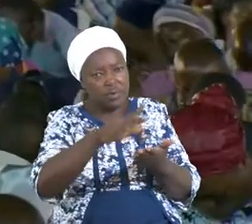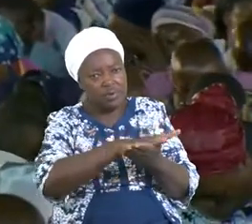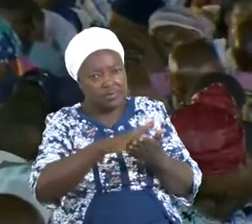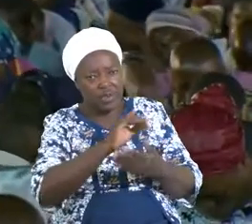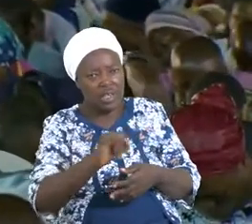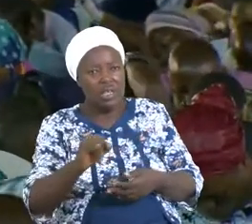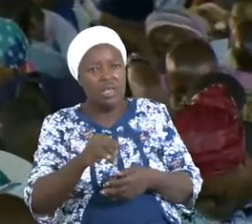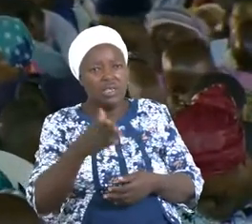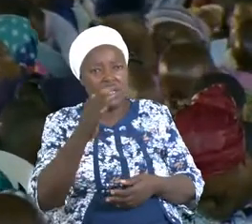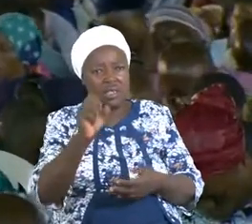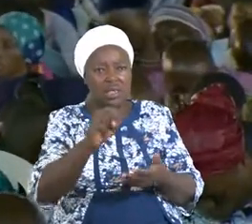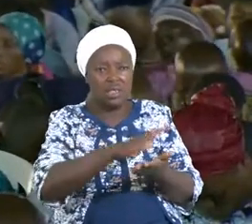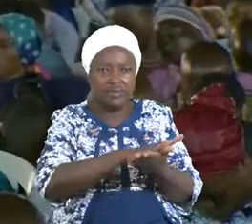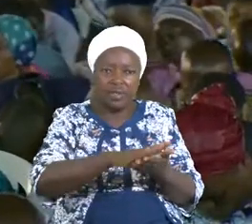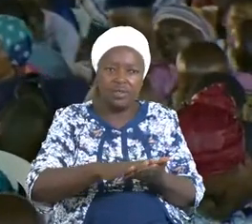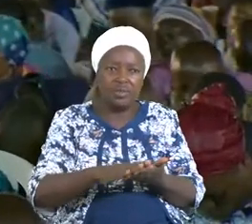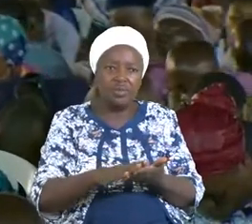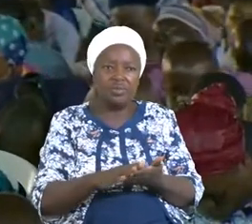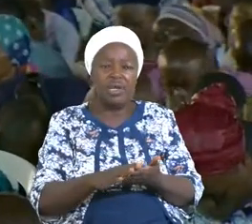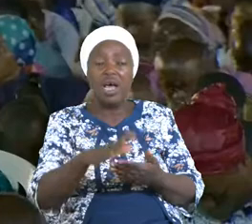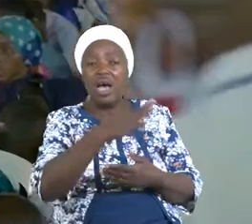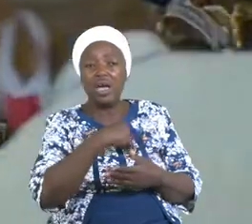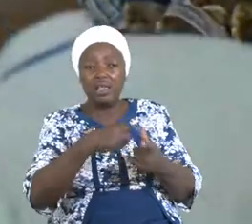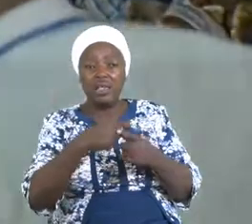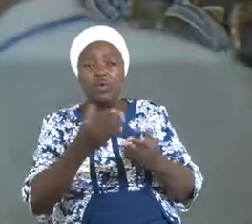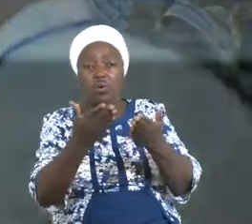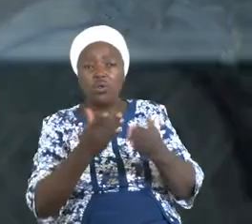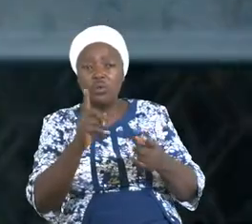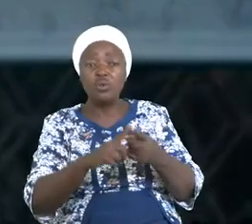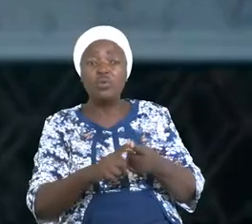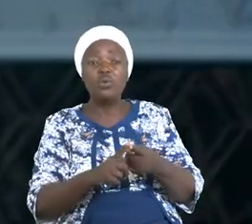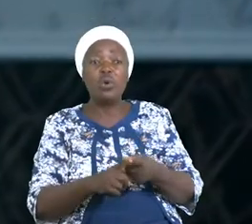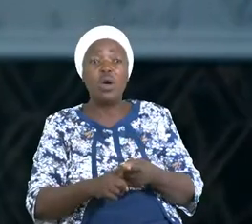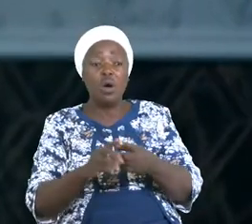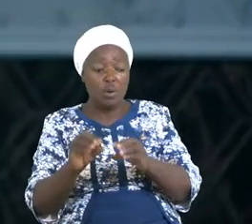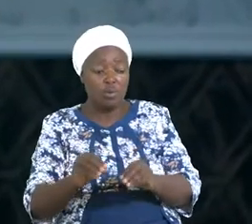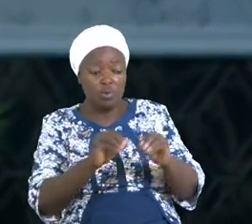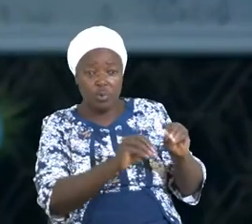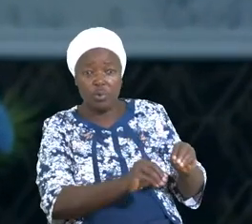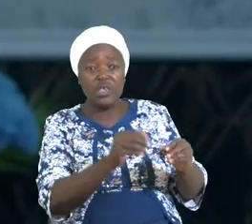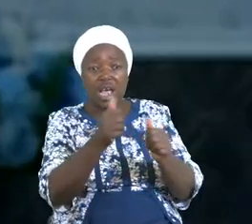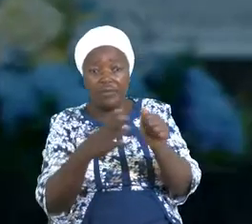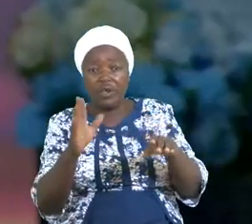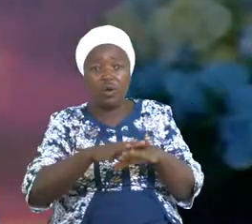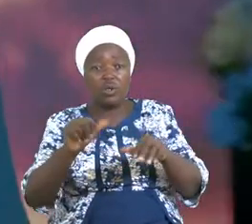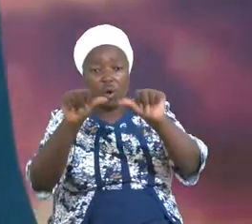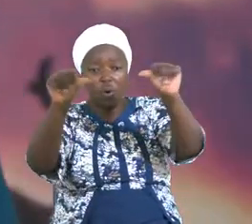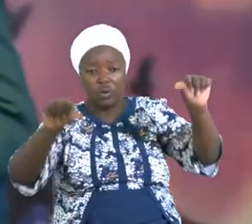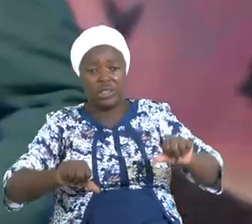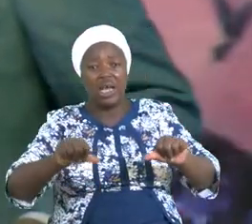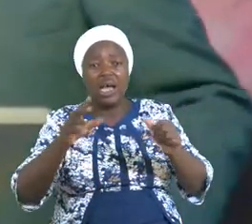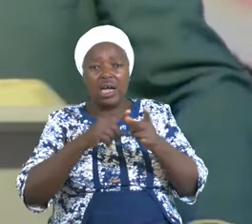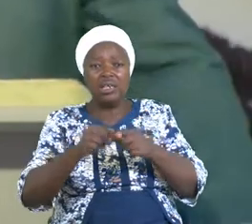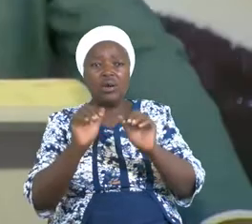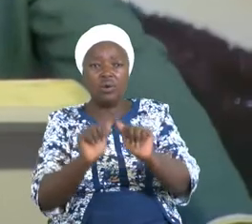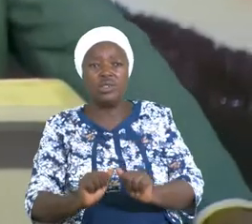is sanctification, and he wants you to lay everything on the altar and consecrate